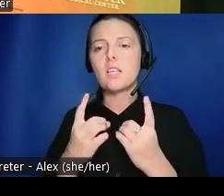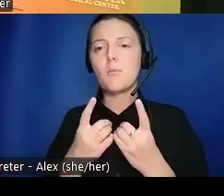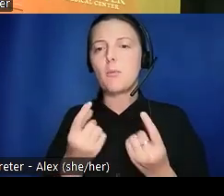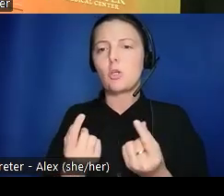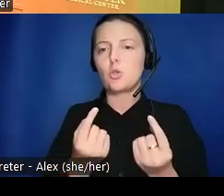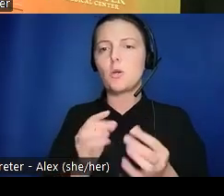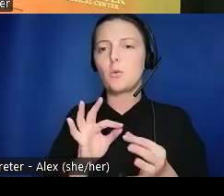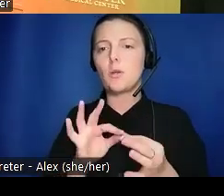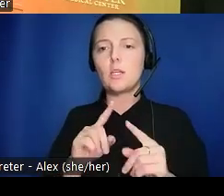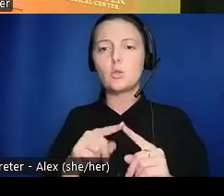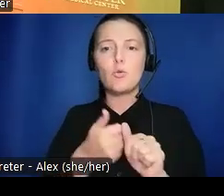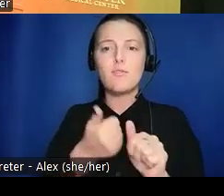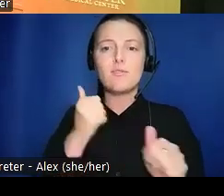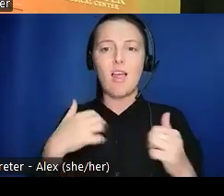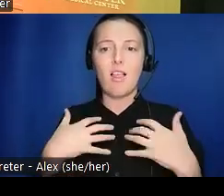of telehealth?